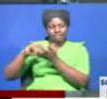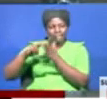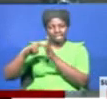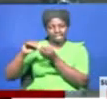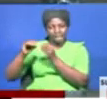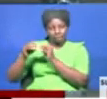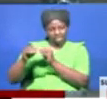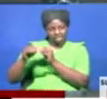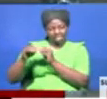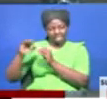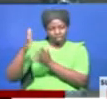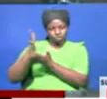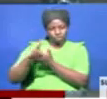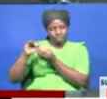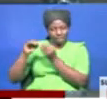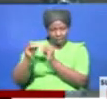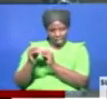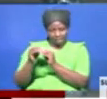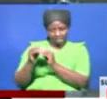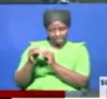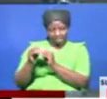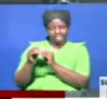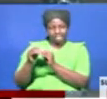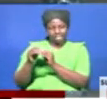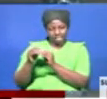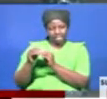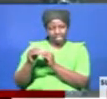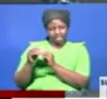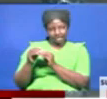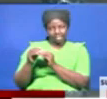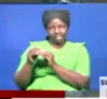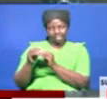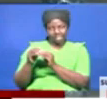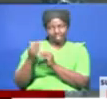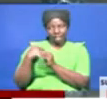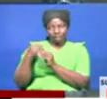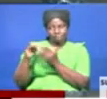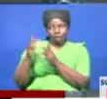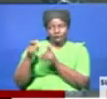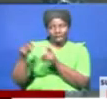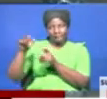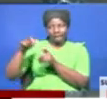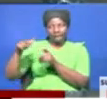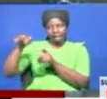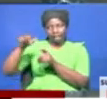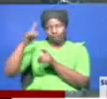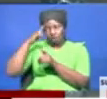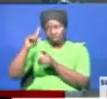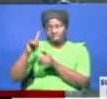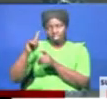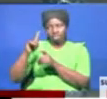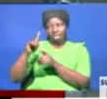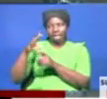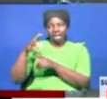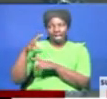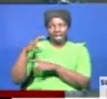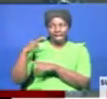the actual numbers, there are so many top-ups for the candidate that Mr. Chebukati